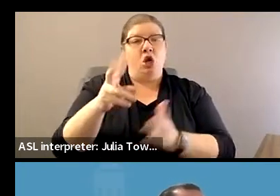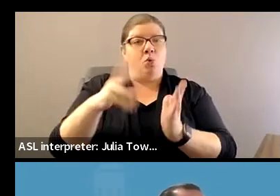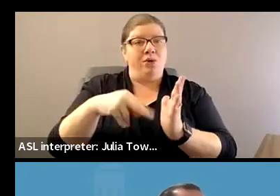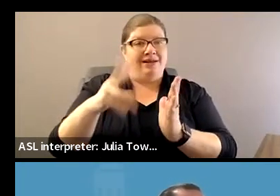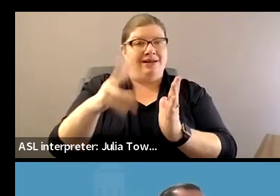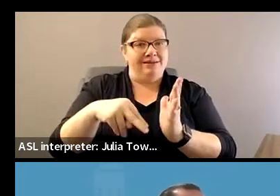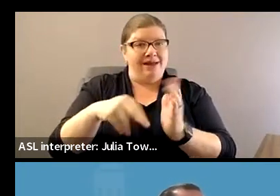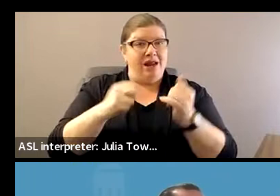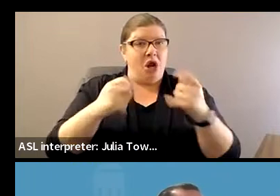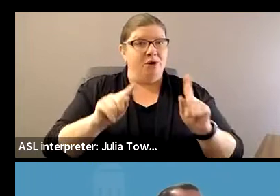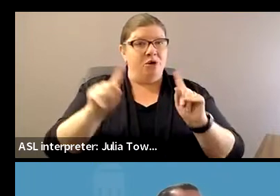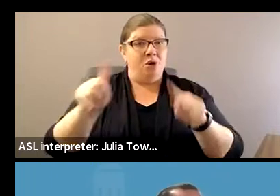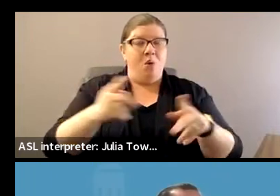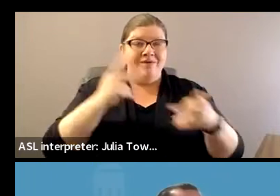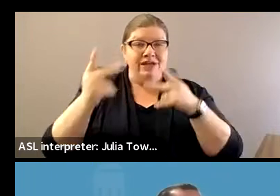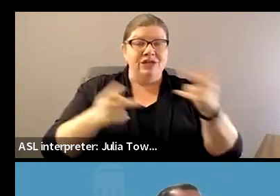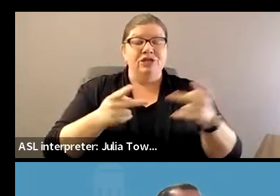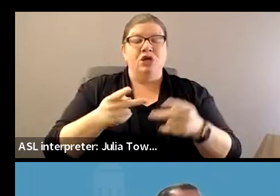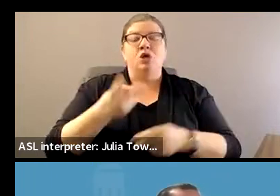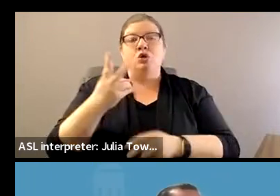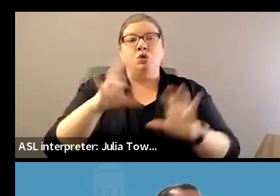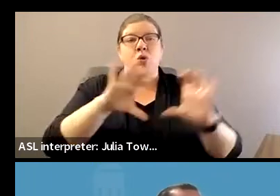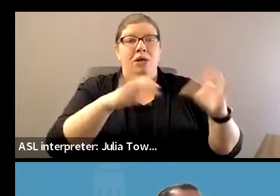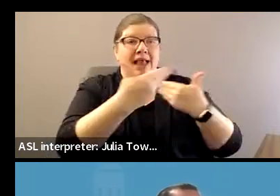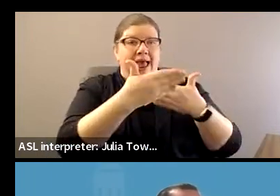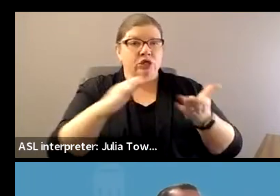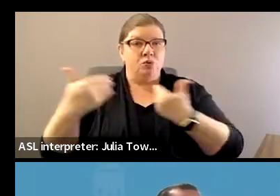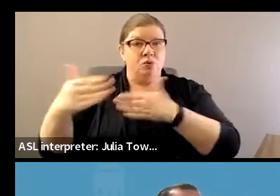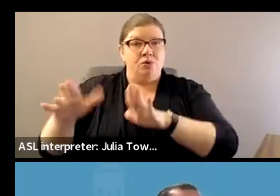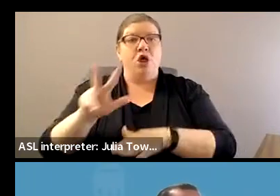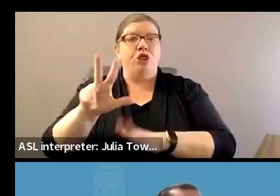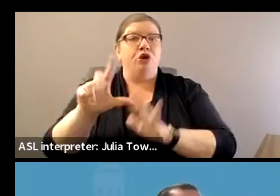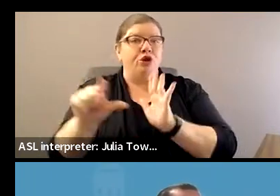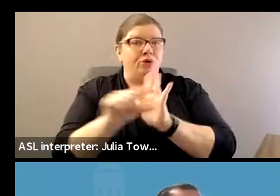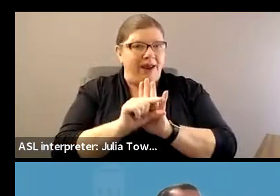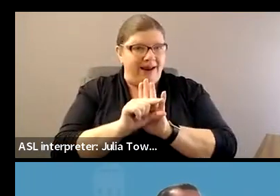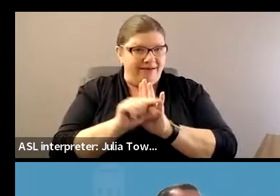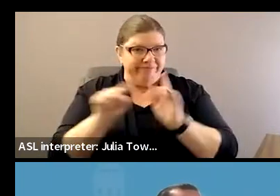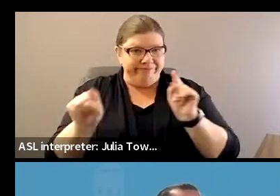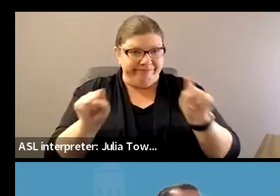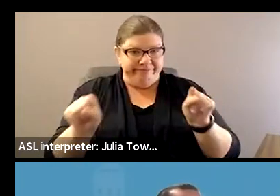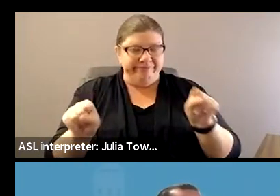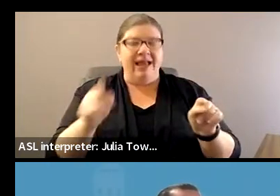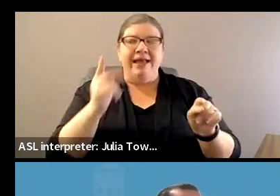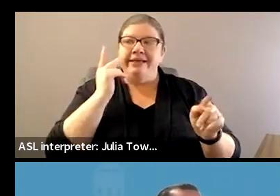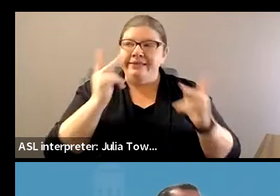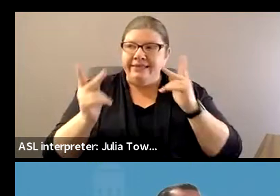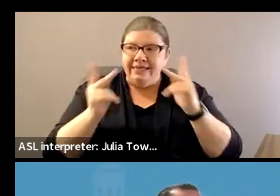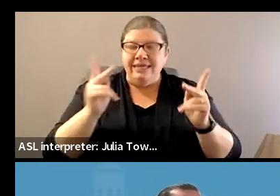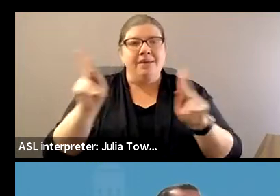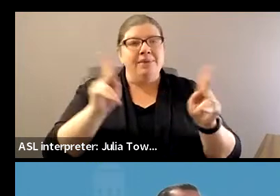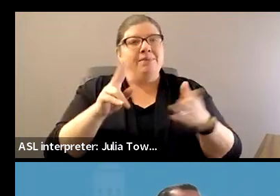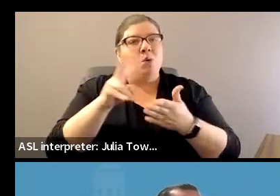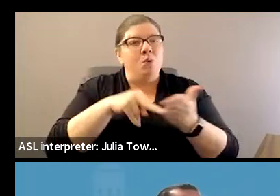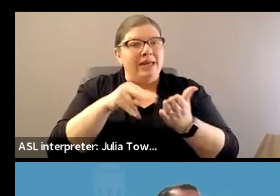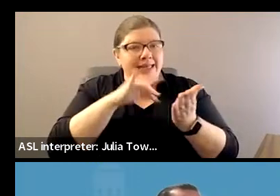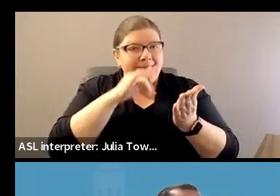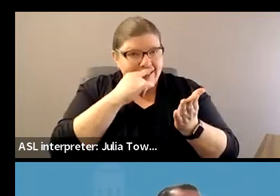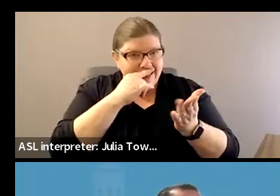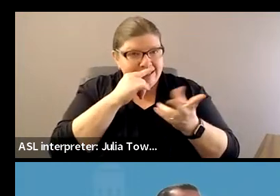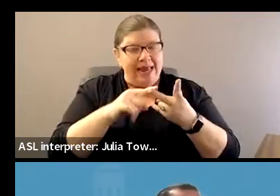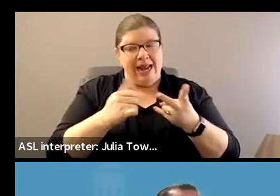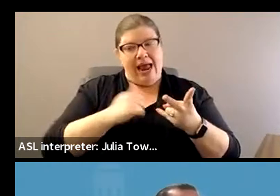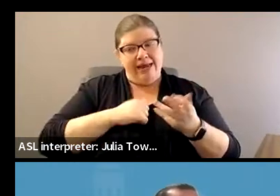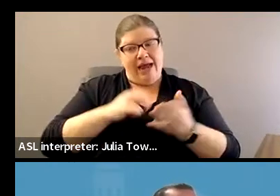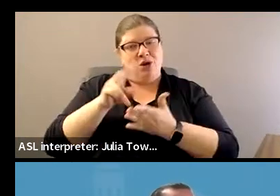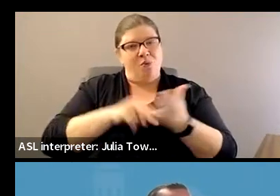opportunity to go and visit 2 third grade classrooms, and first of all, see a couple of people reading to the kids, and then I got to read a